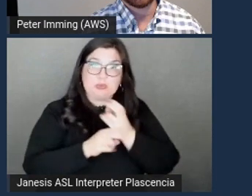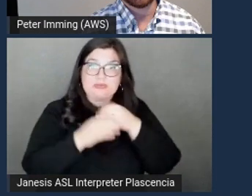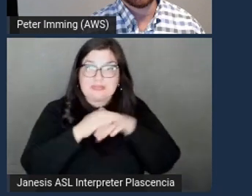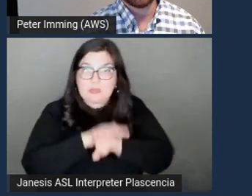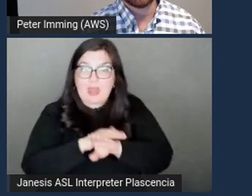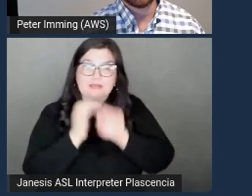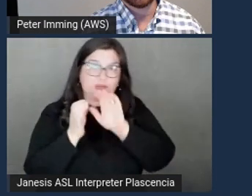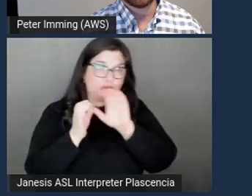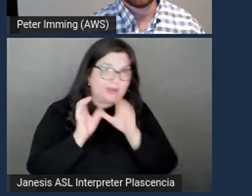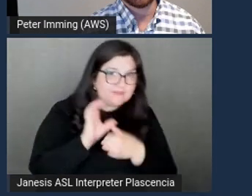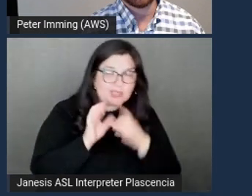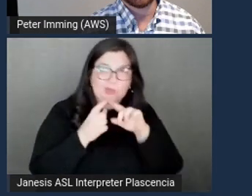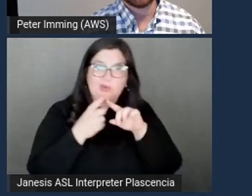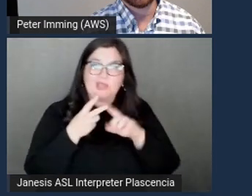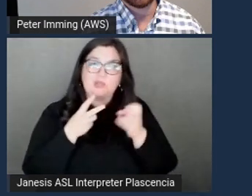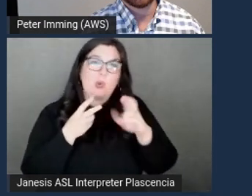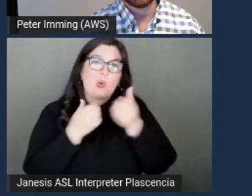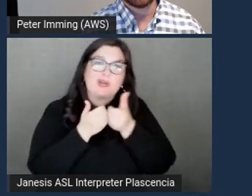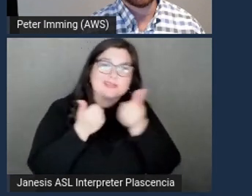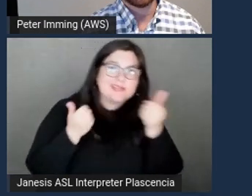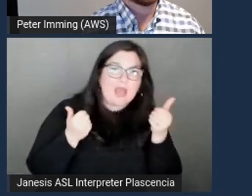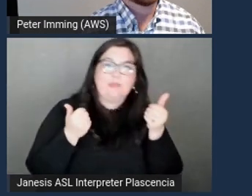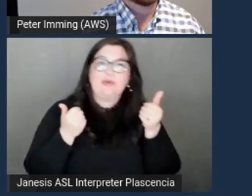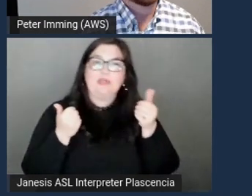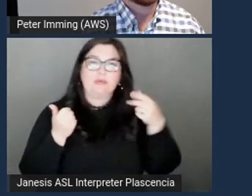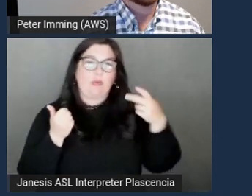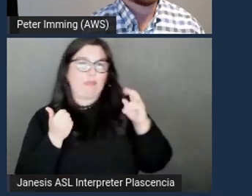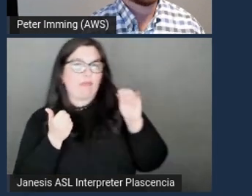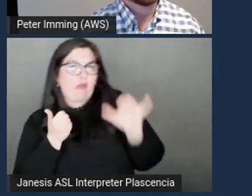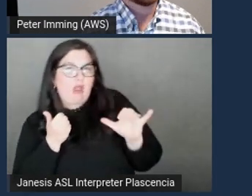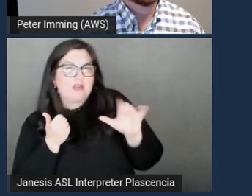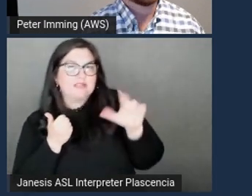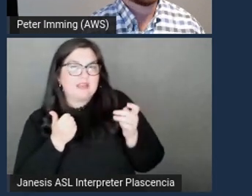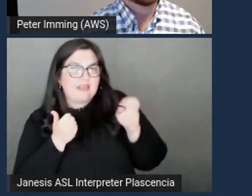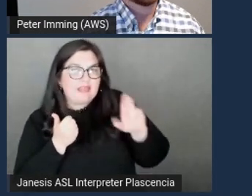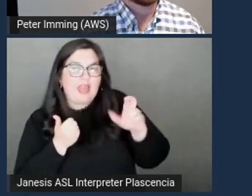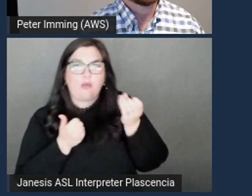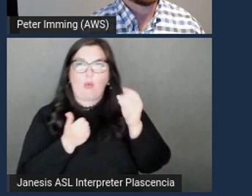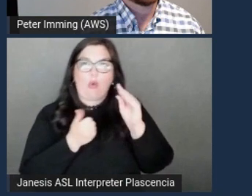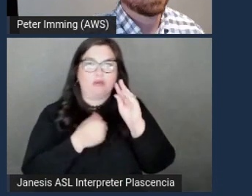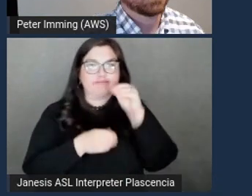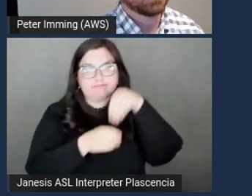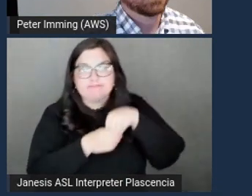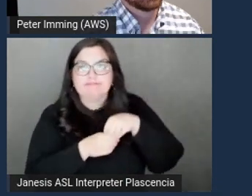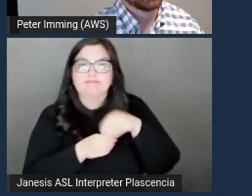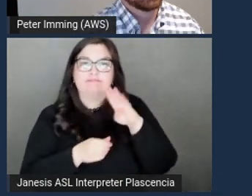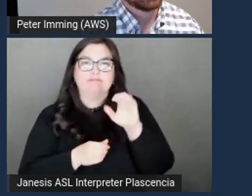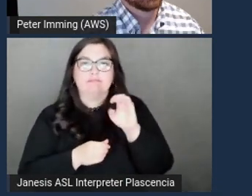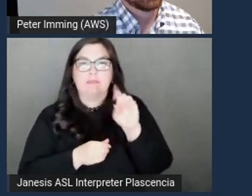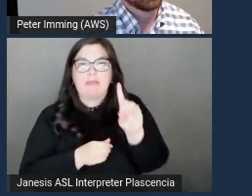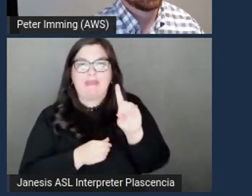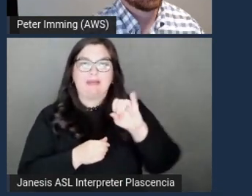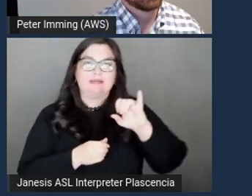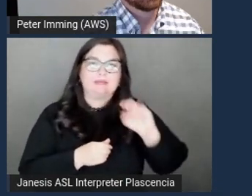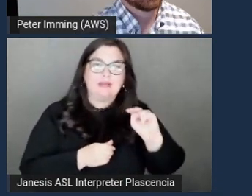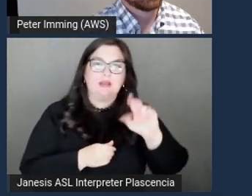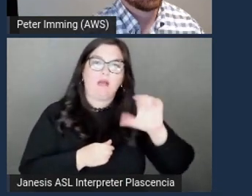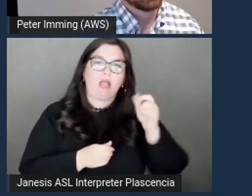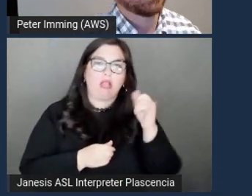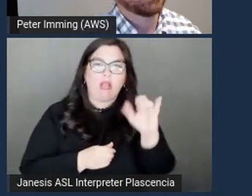endpoints, or a proxy layer, or some baked-in logic, you can take it out. You can put in a single endpoint